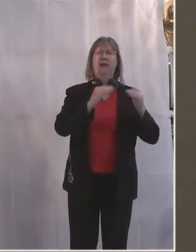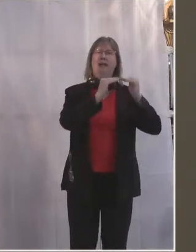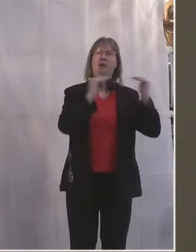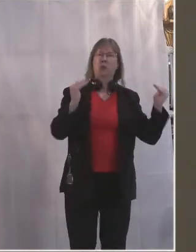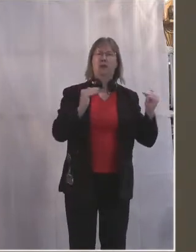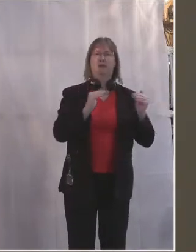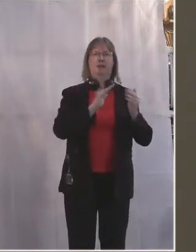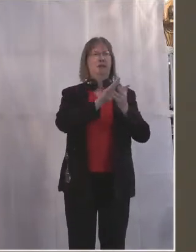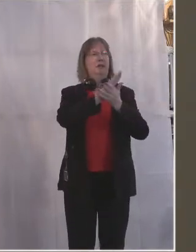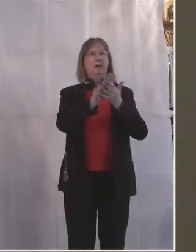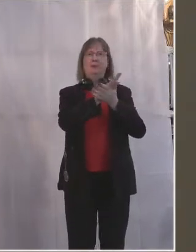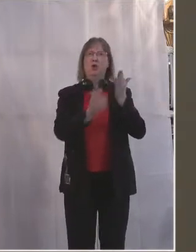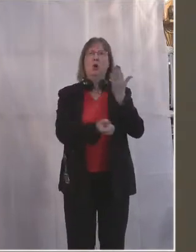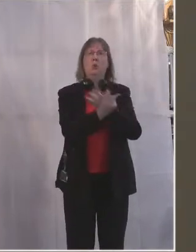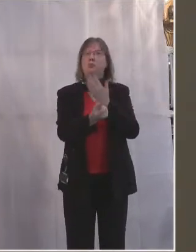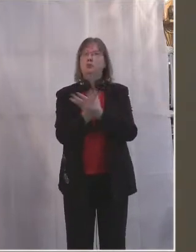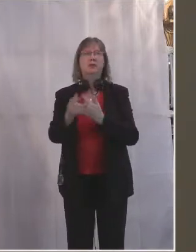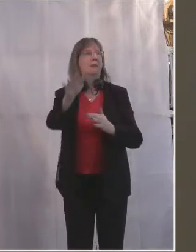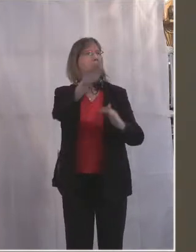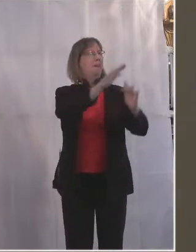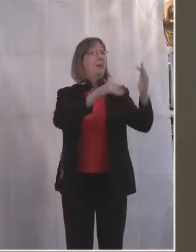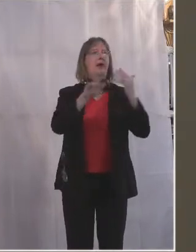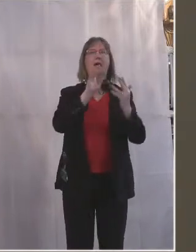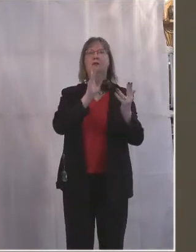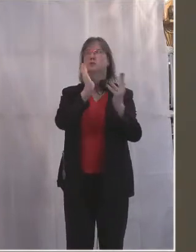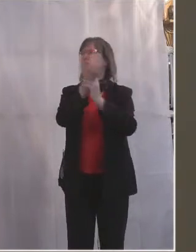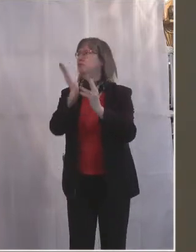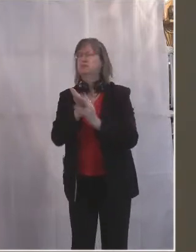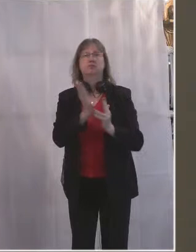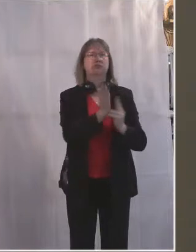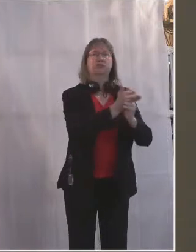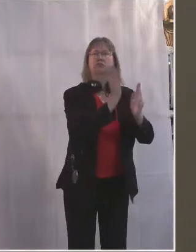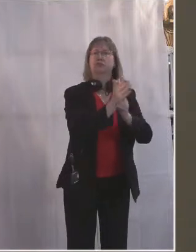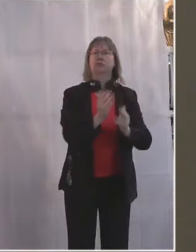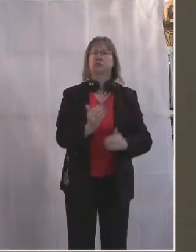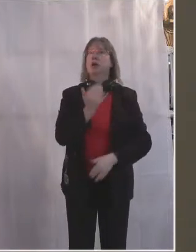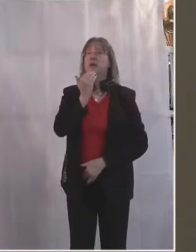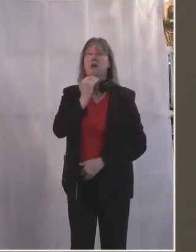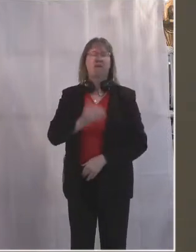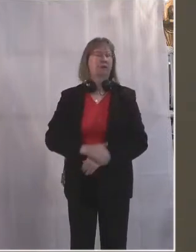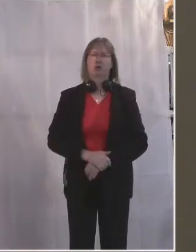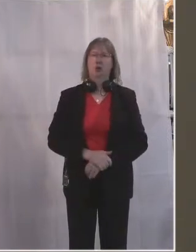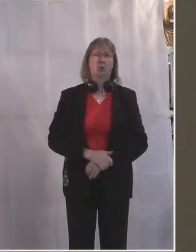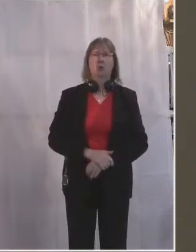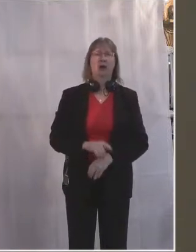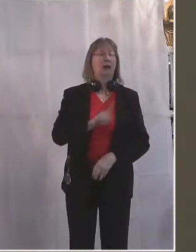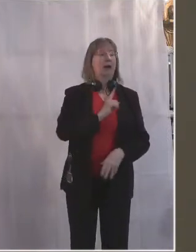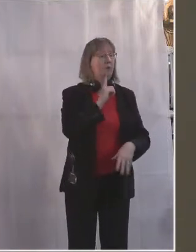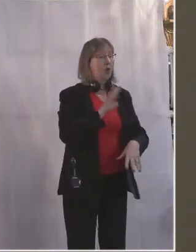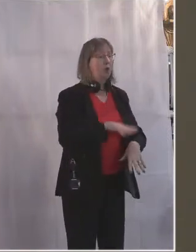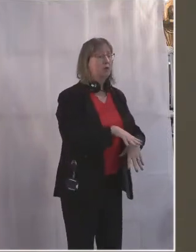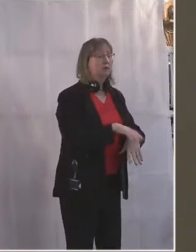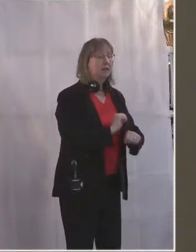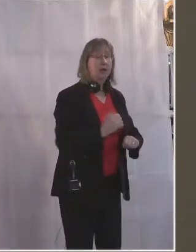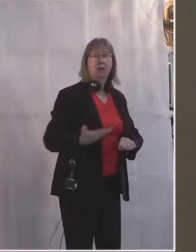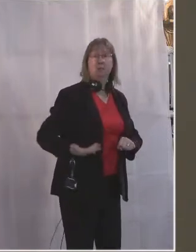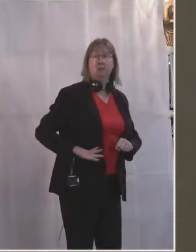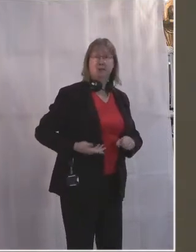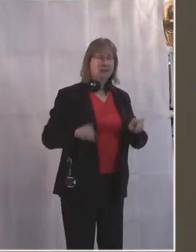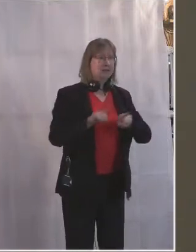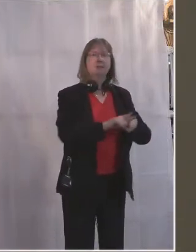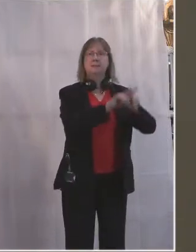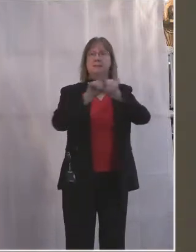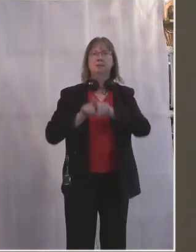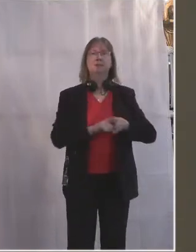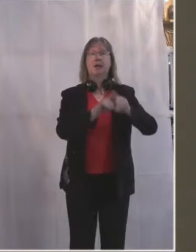on equal opportunities is not enough. It would be if we were all starting at the same place and it was a